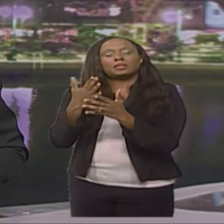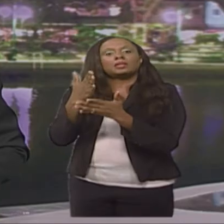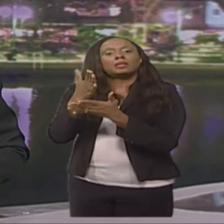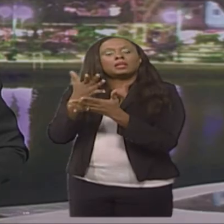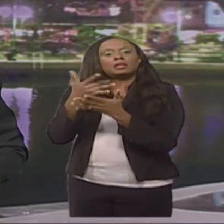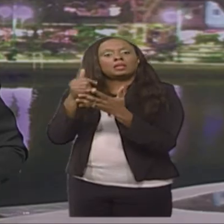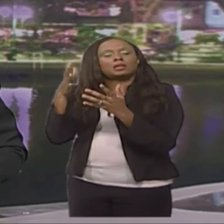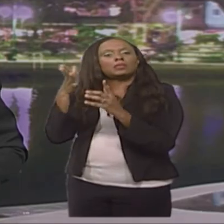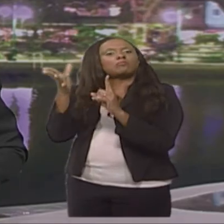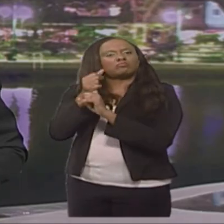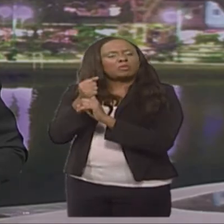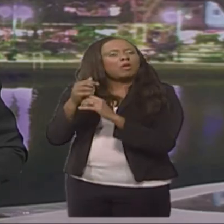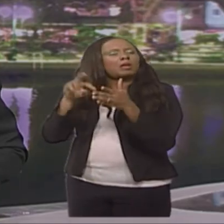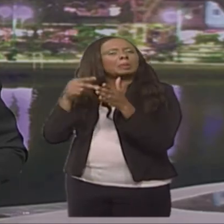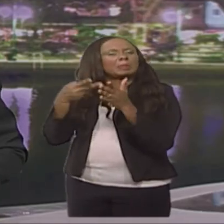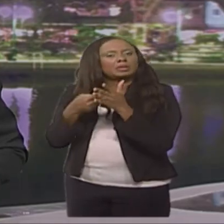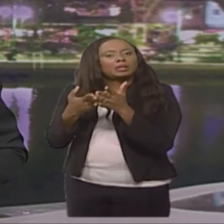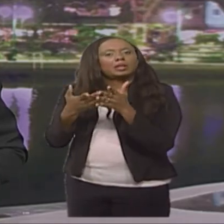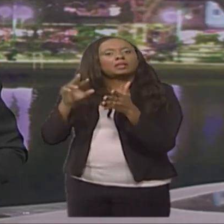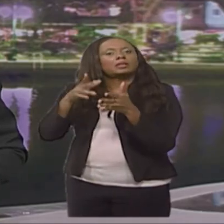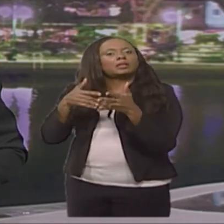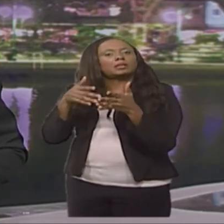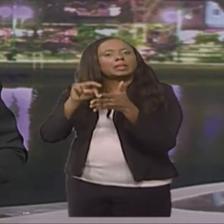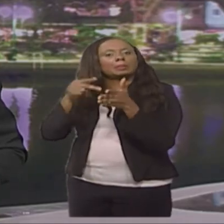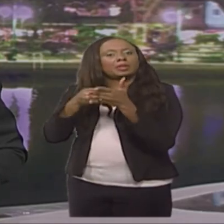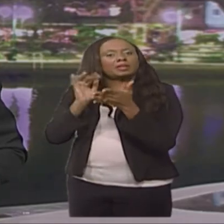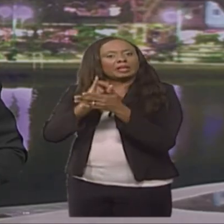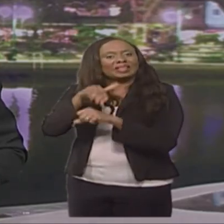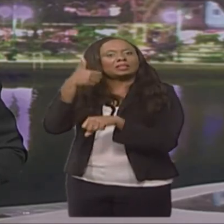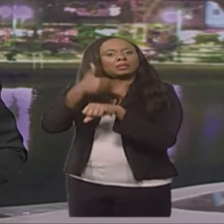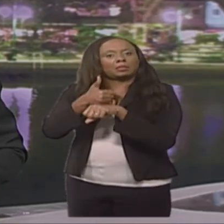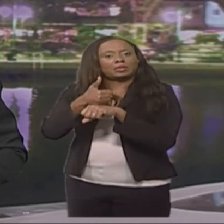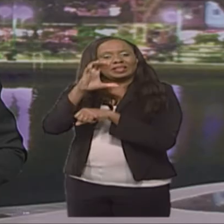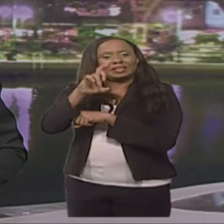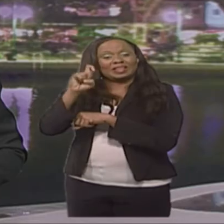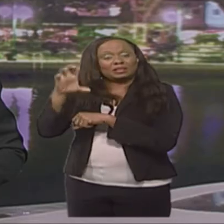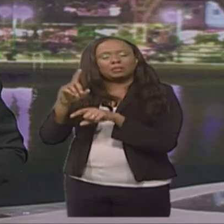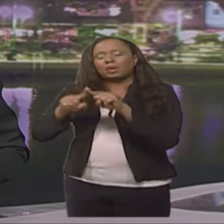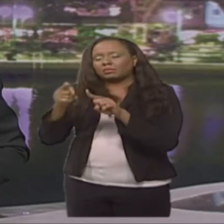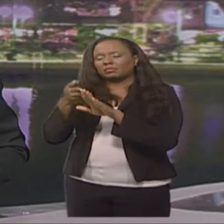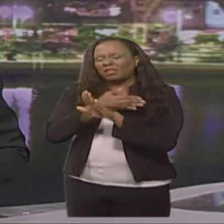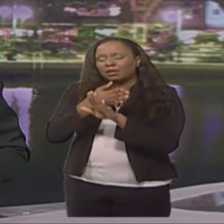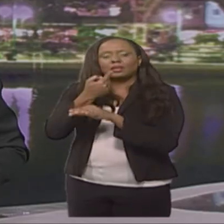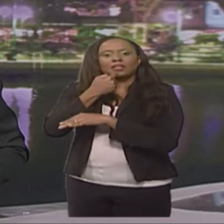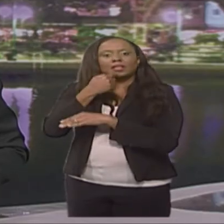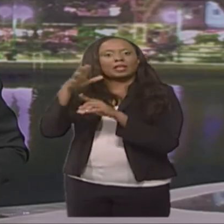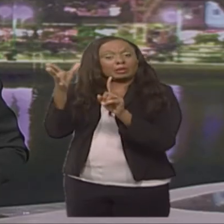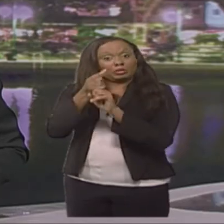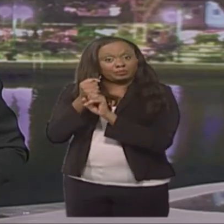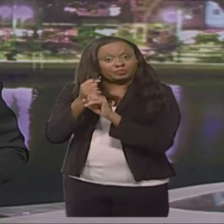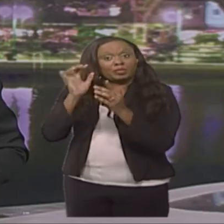laid. Prime Minister Stuart also signed the revised agreement establishing the Caribbean Examinations Council. That agreement seeks